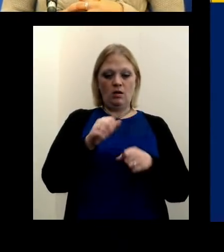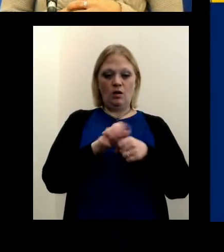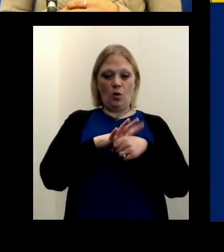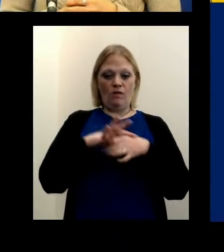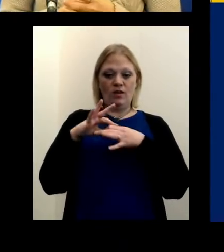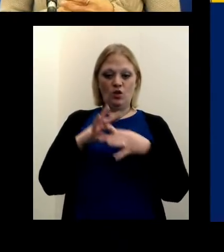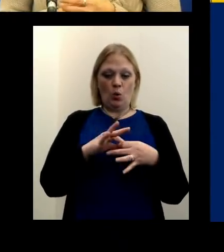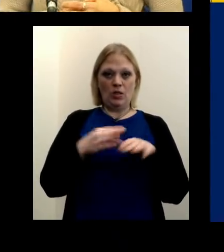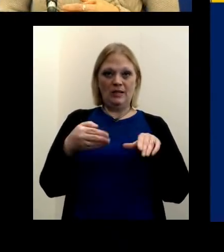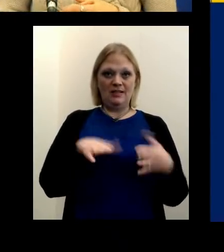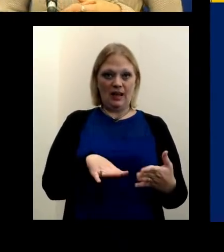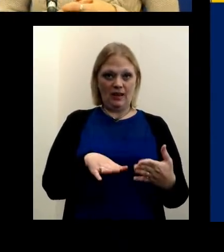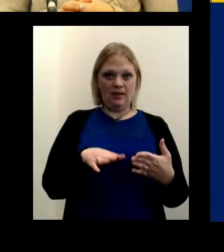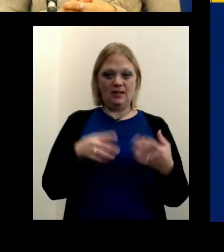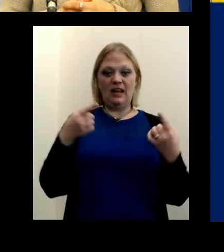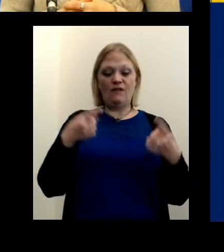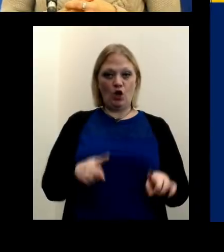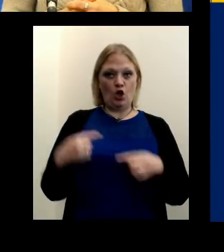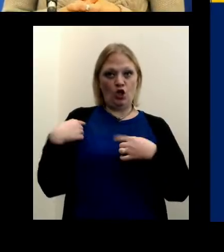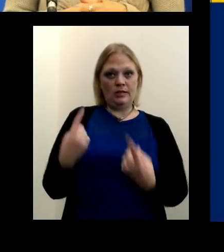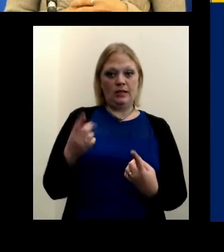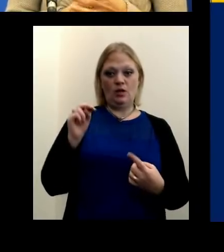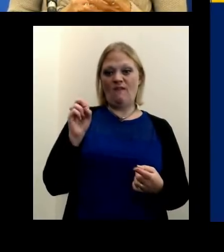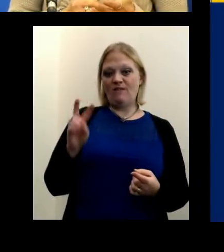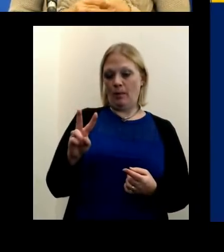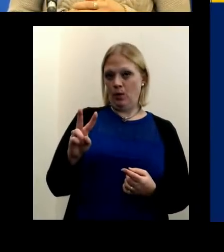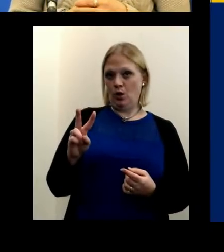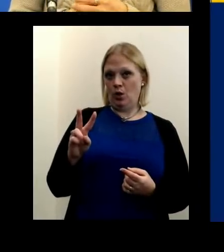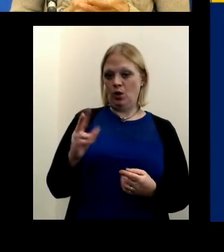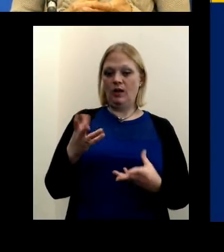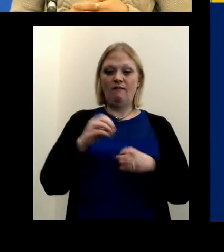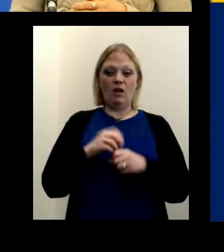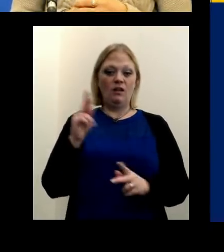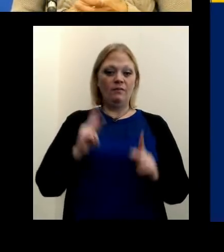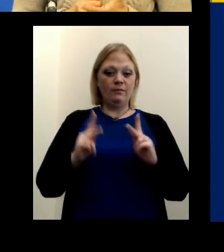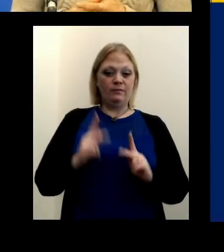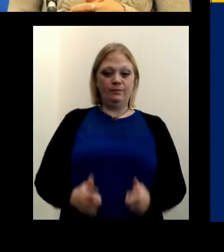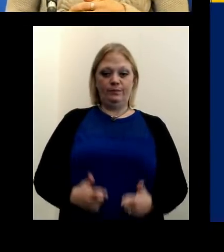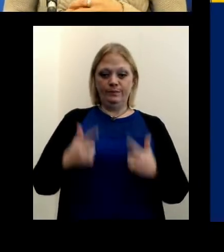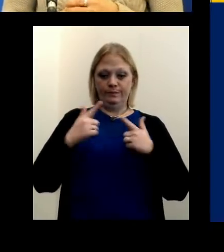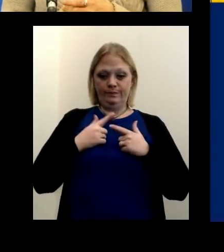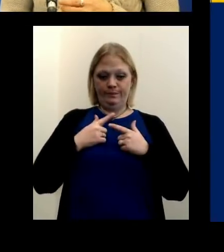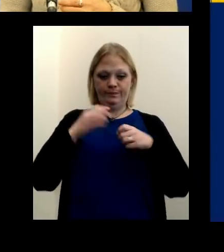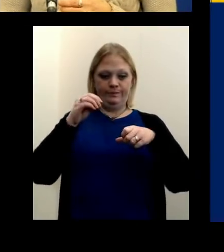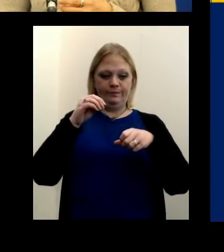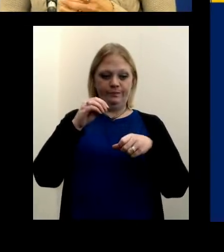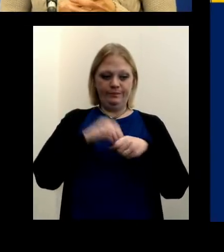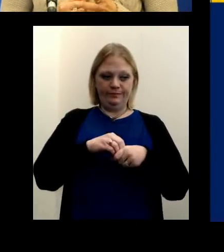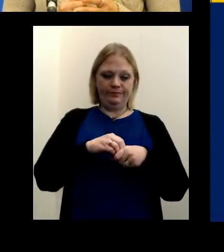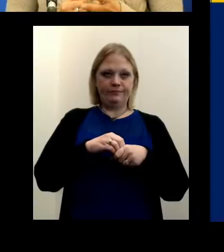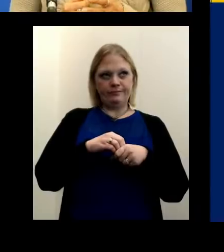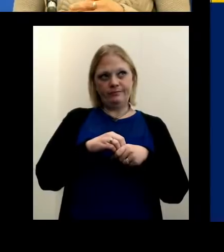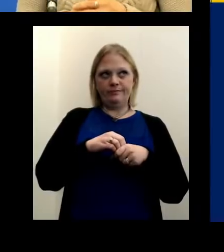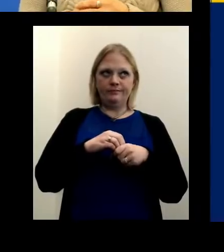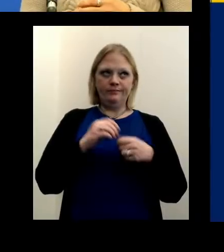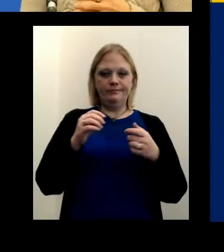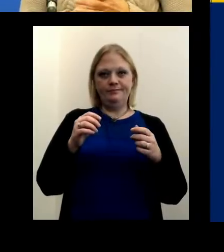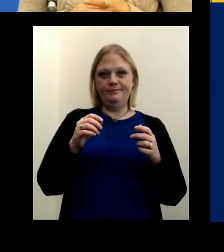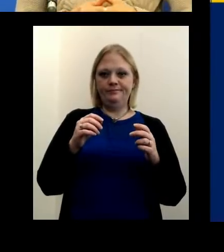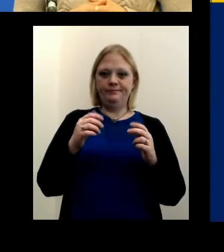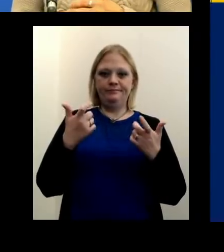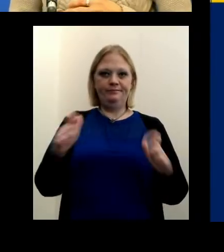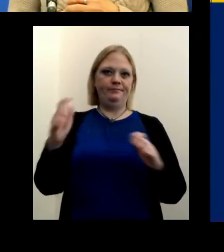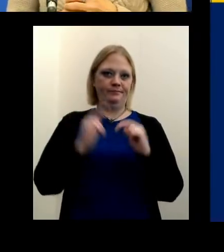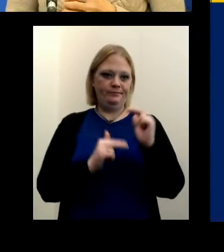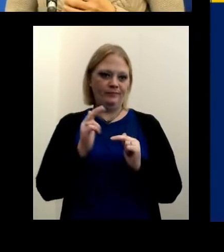deaths that have occurred since November involve people living in congregate living facilities. So that would be nursing homes,